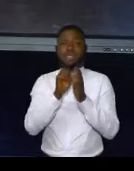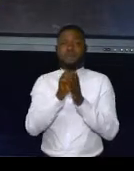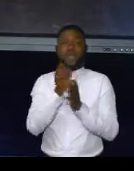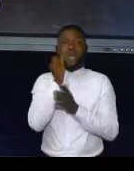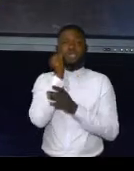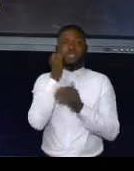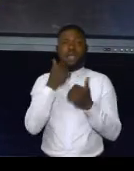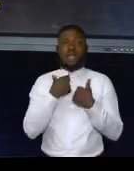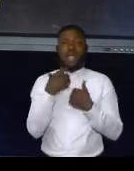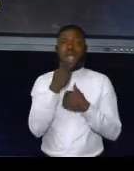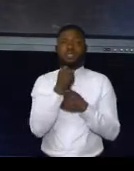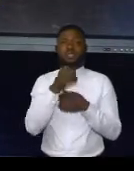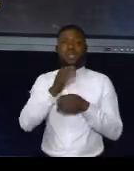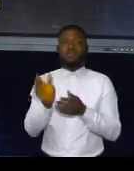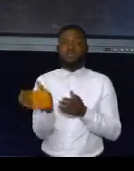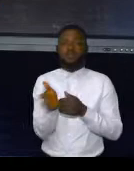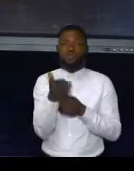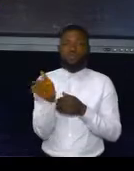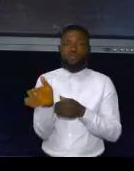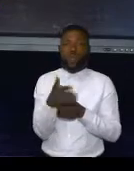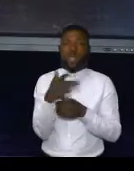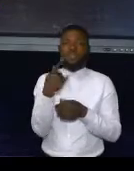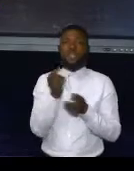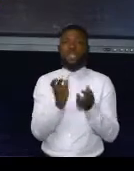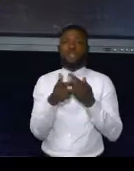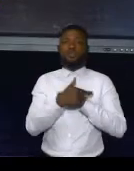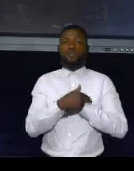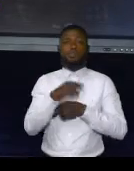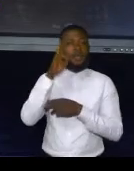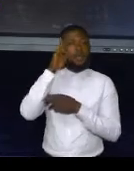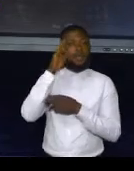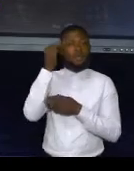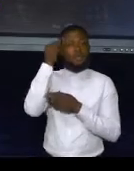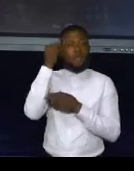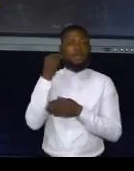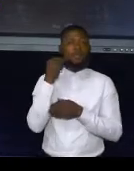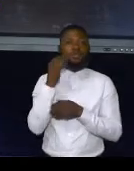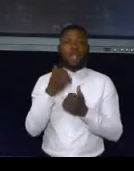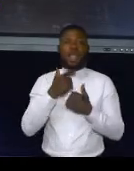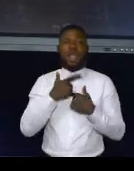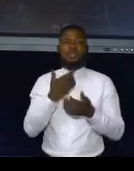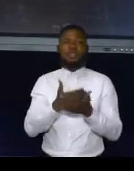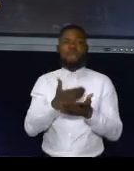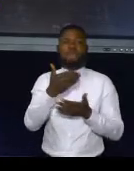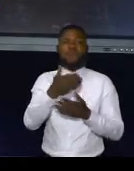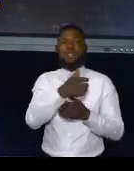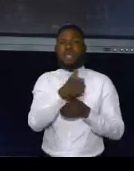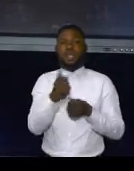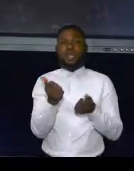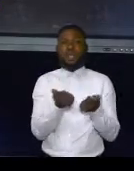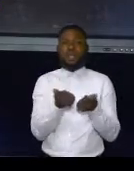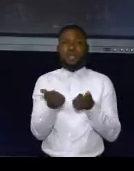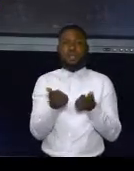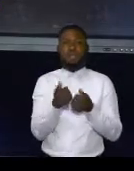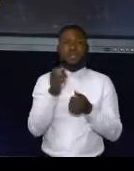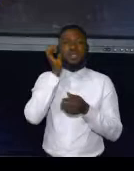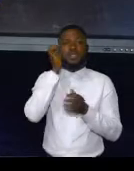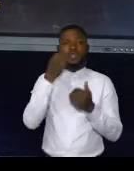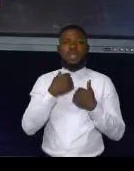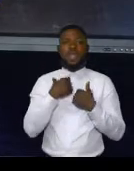example. She has swept the room. Mr. Moshood has bought a car.